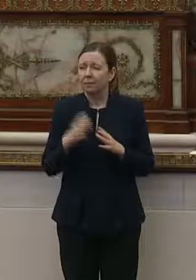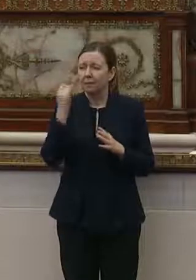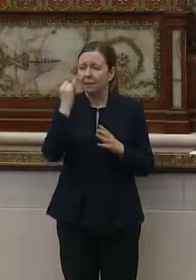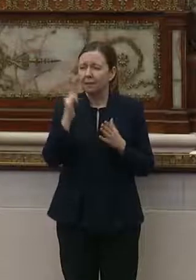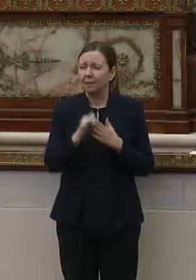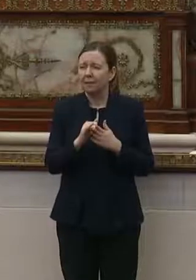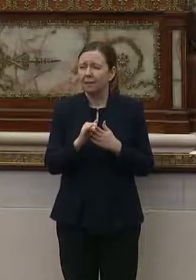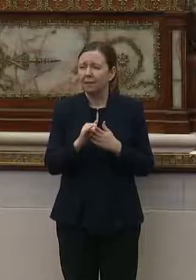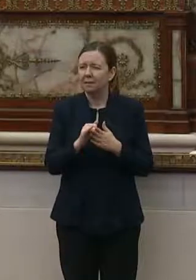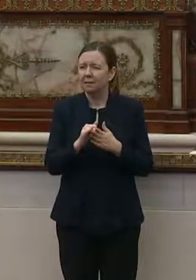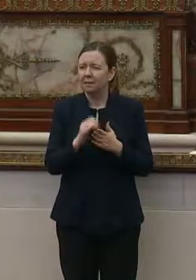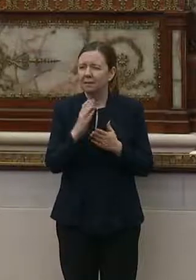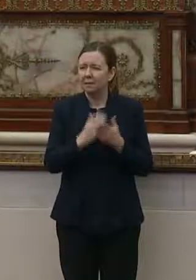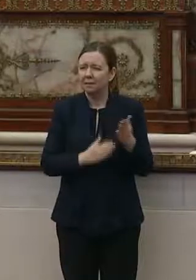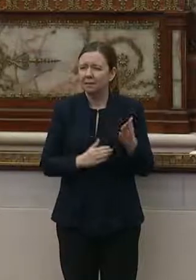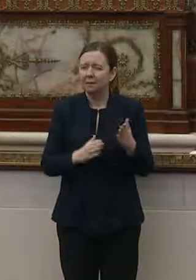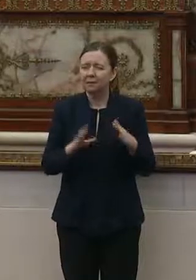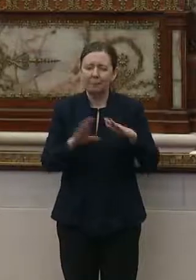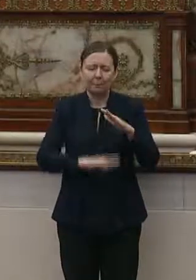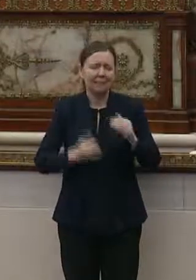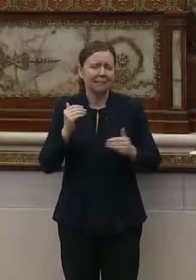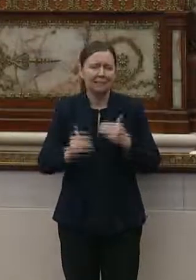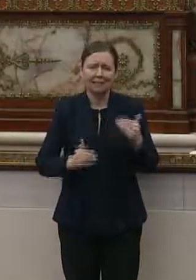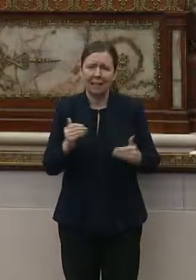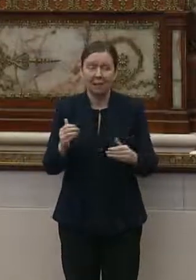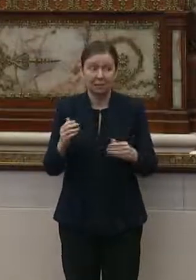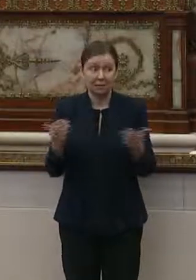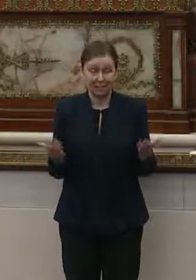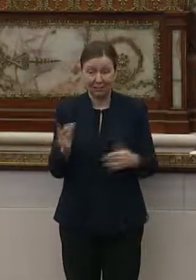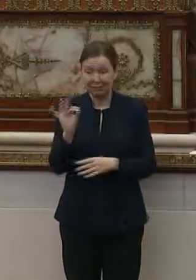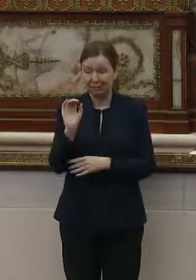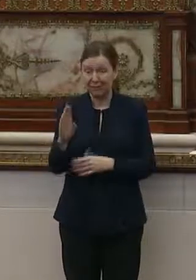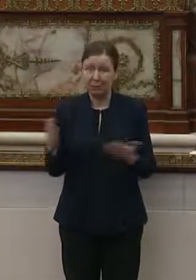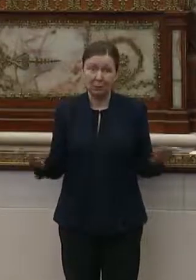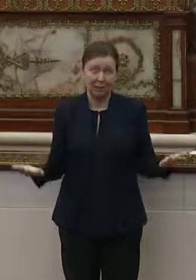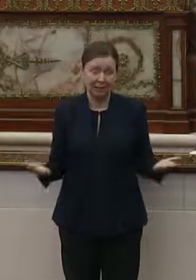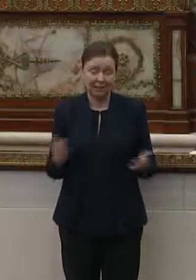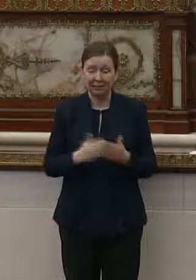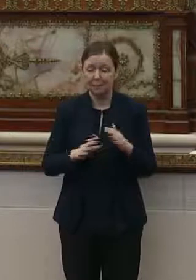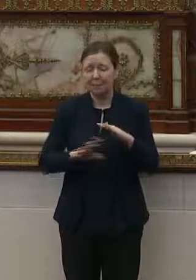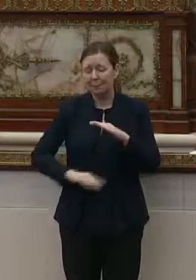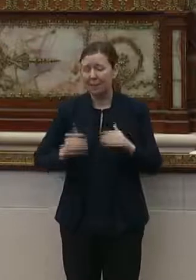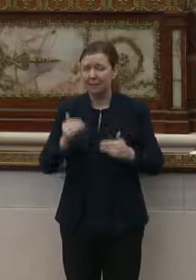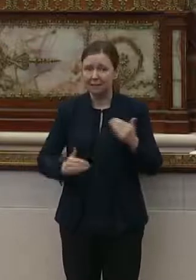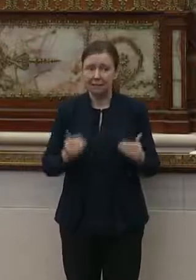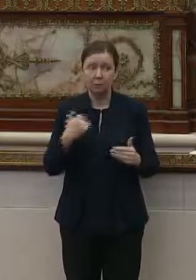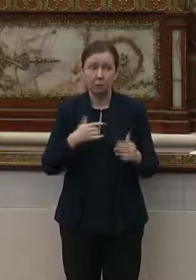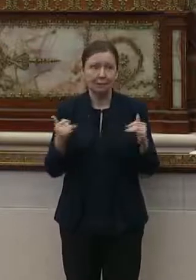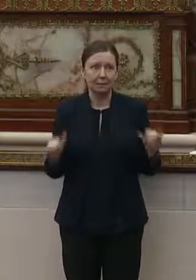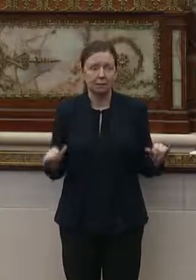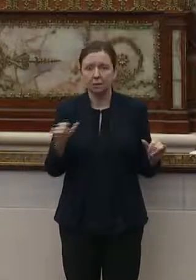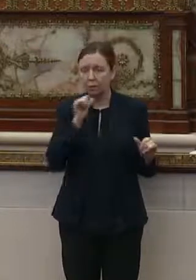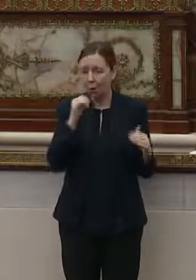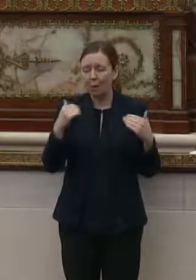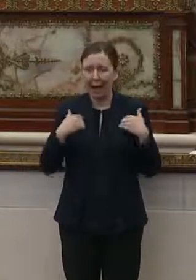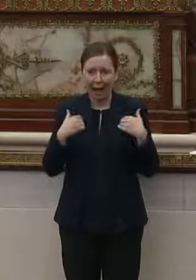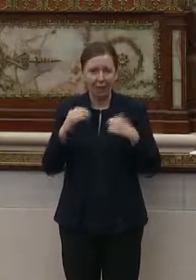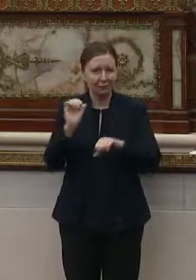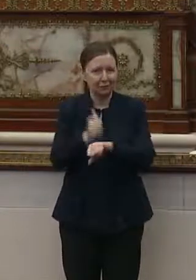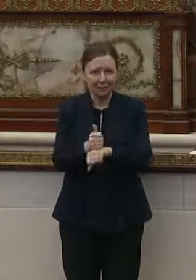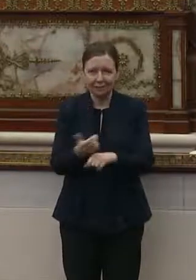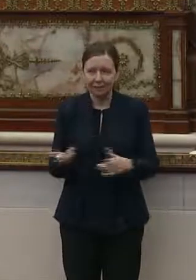we, like some of the basic steps, here we are in February, and some of the very basic steps we still don't have down